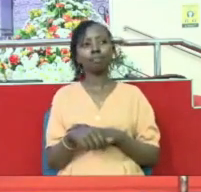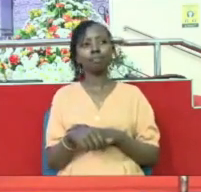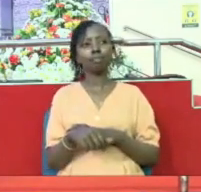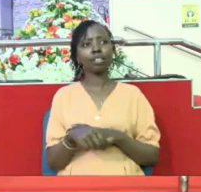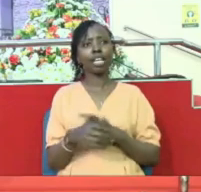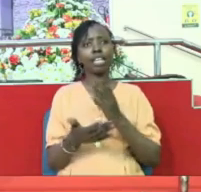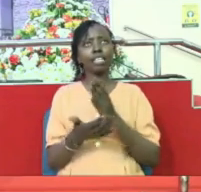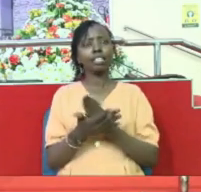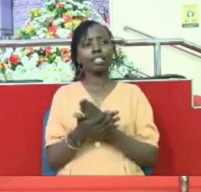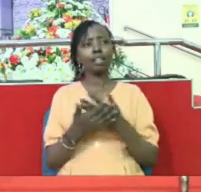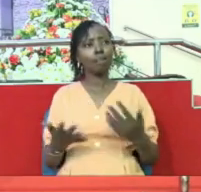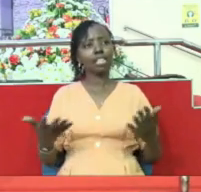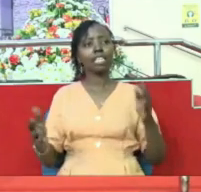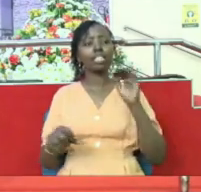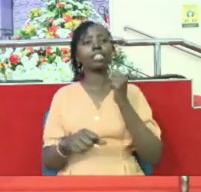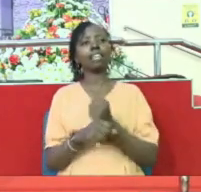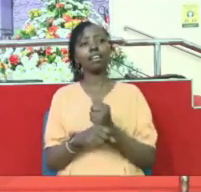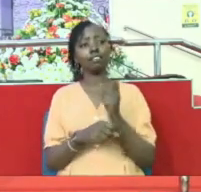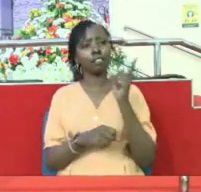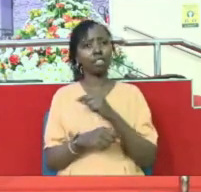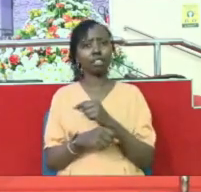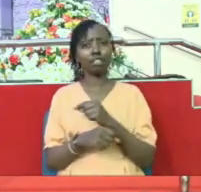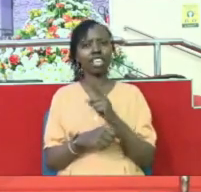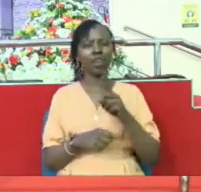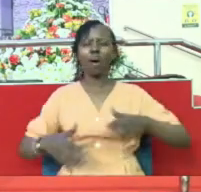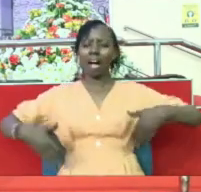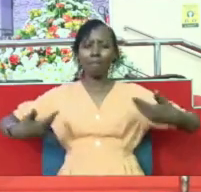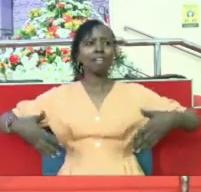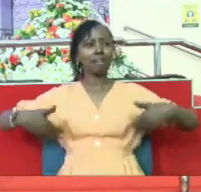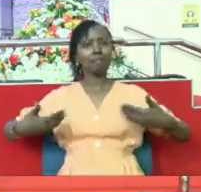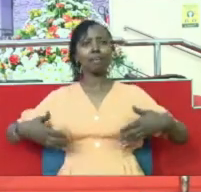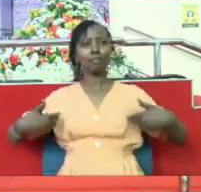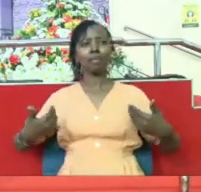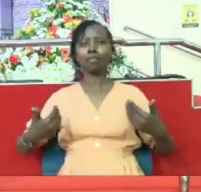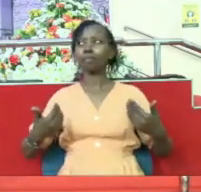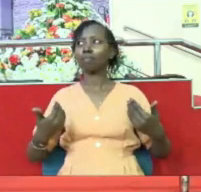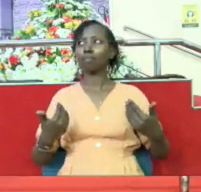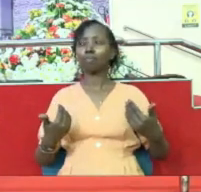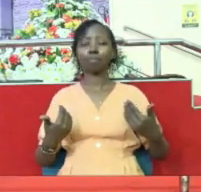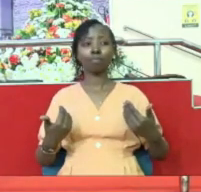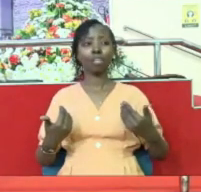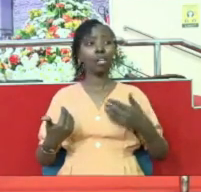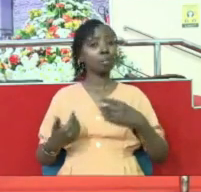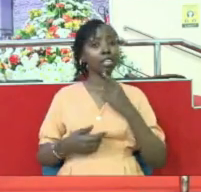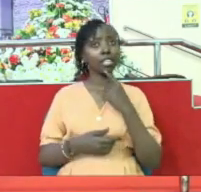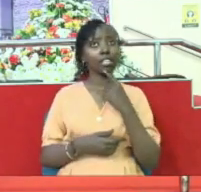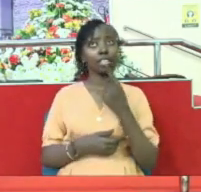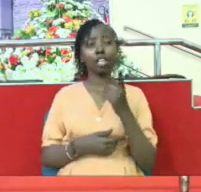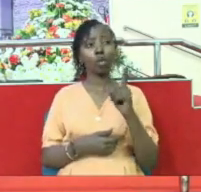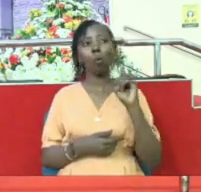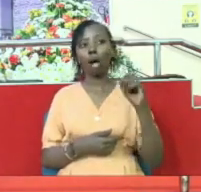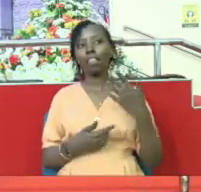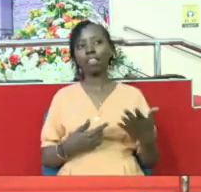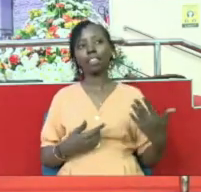is done, wakati mwingine kitu kinapofanyika, you get so excited, ukiwa na furaha sana. Can I tell you one of the things that excited me?